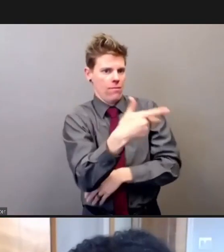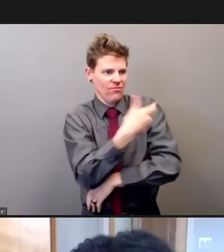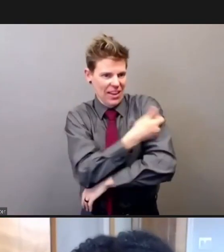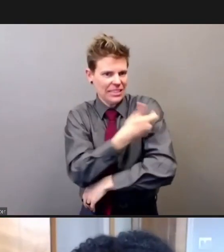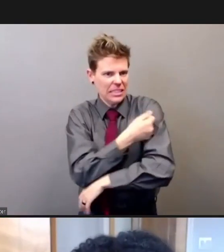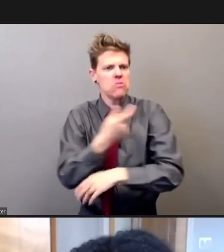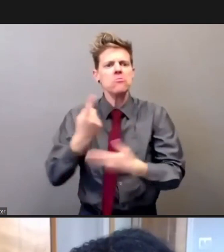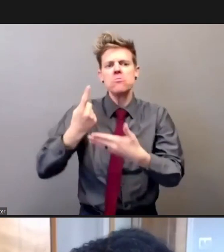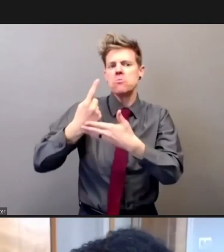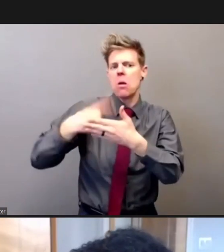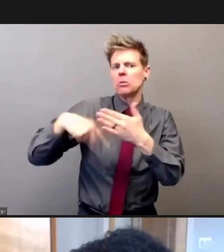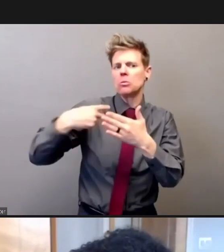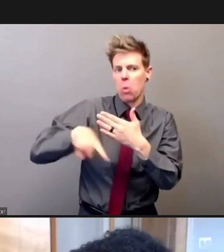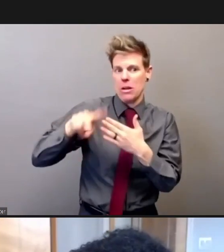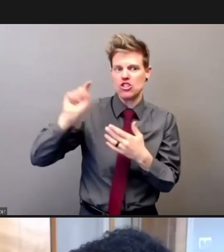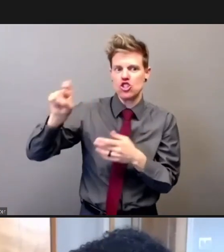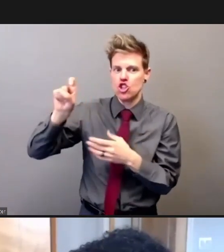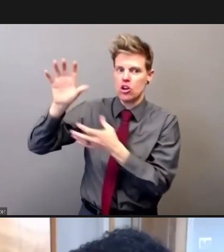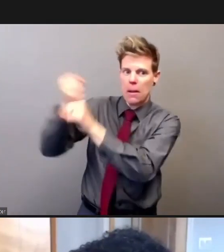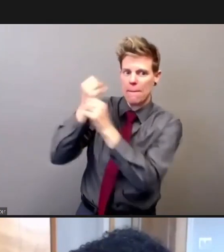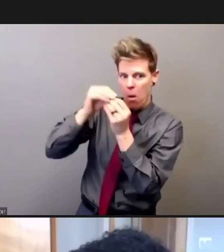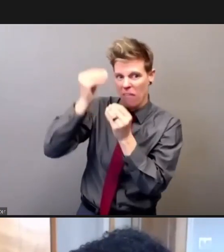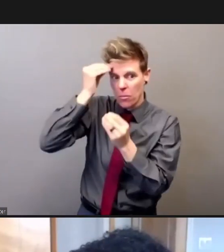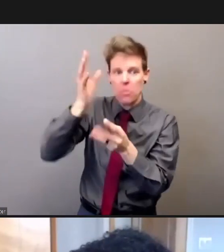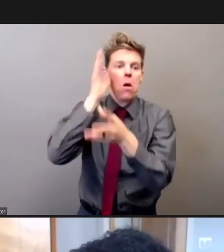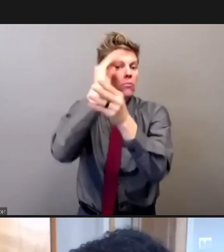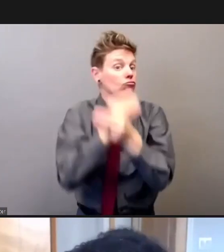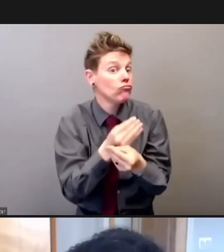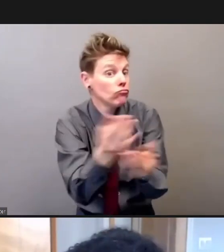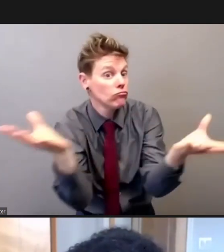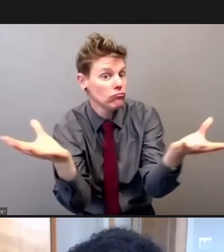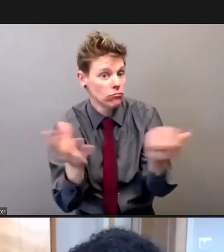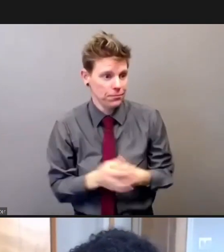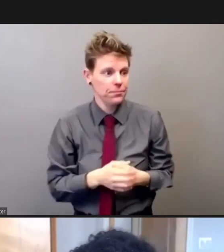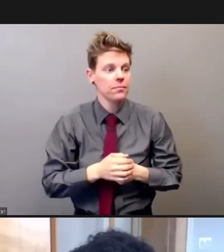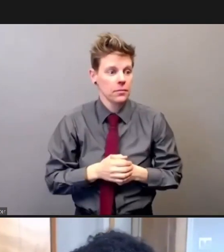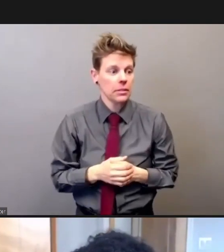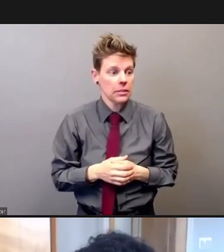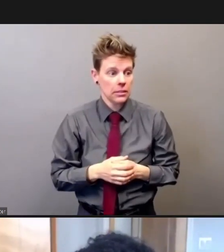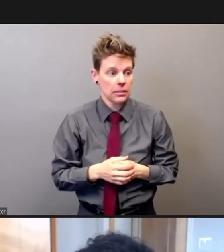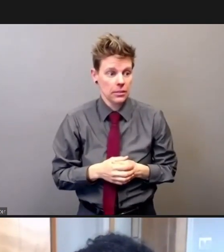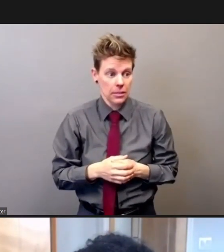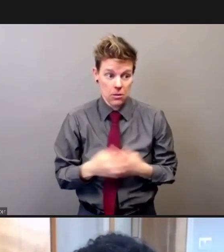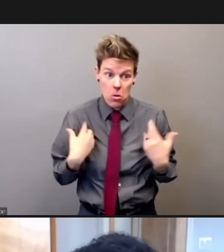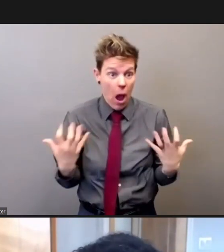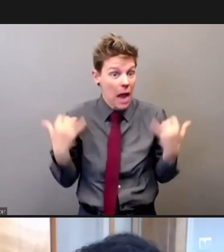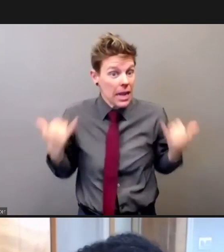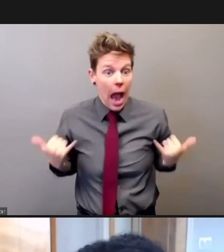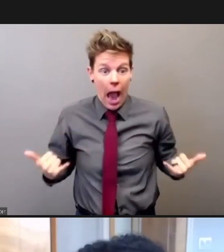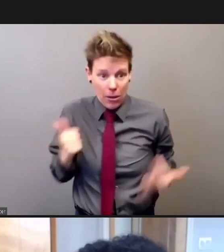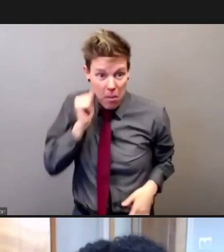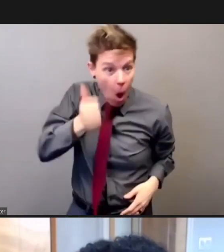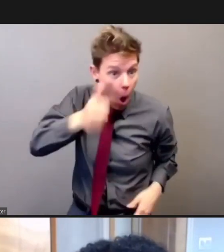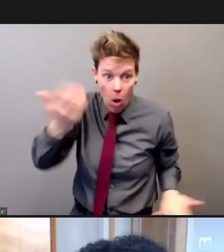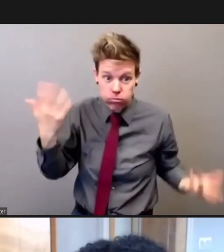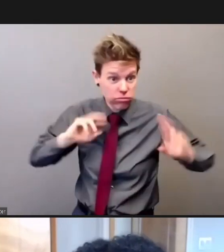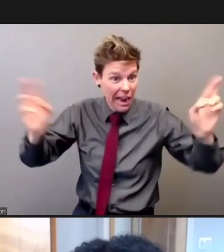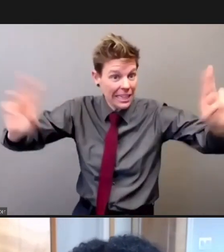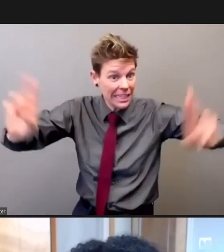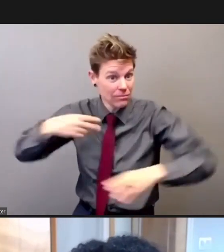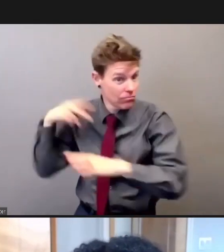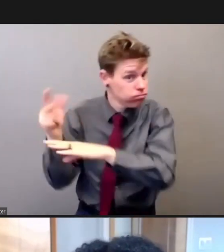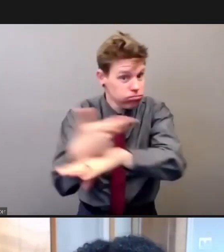And I'm really mean. I want Dr. Collins to have it all done by tomorrow. I will tell you that the Biden administration is telling me they're